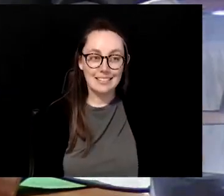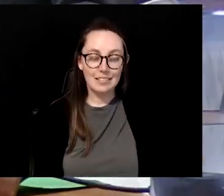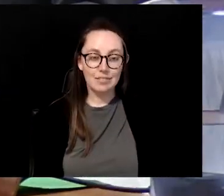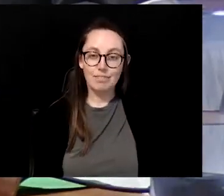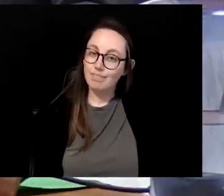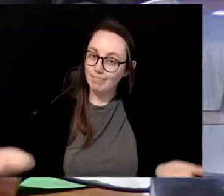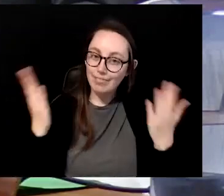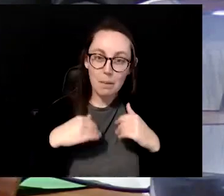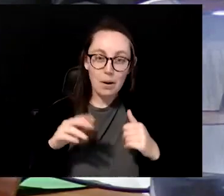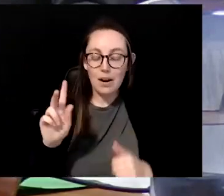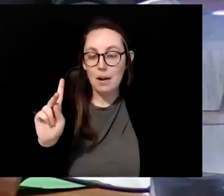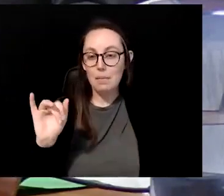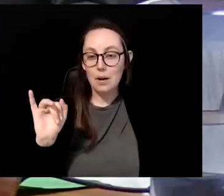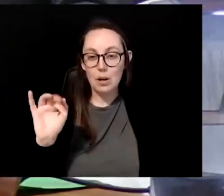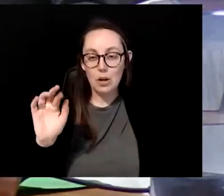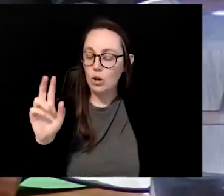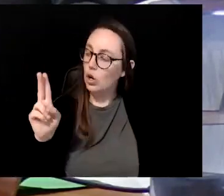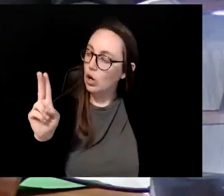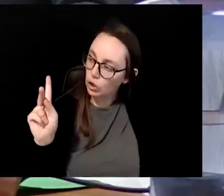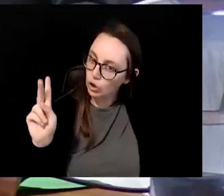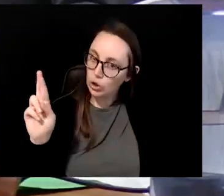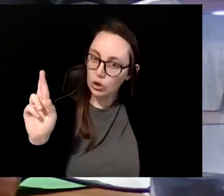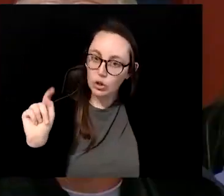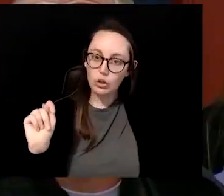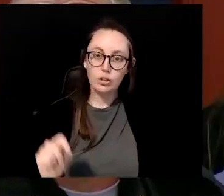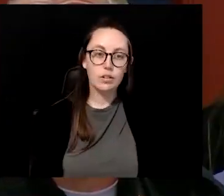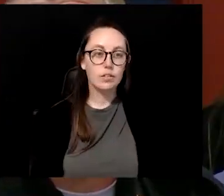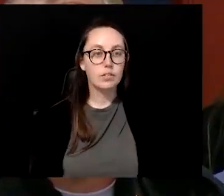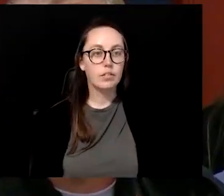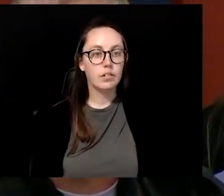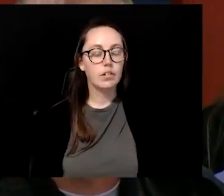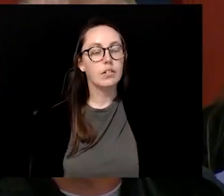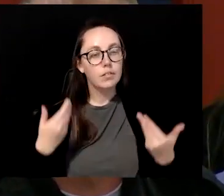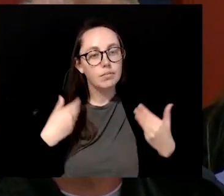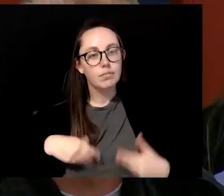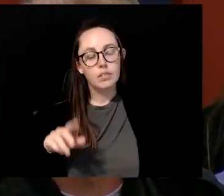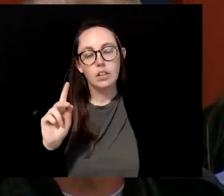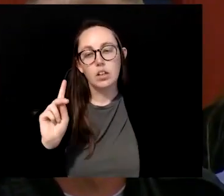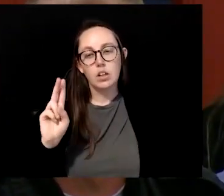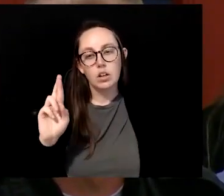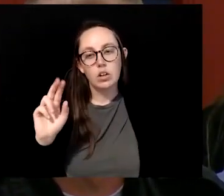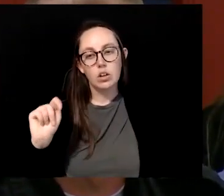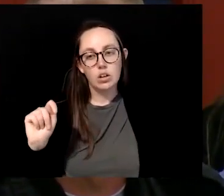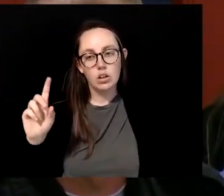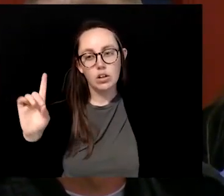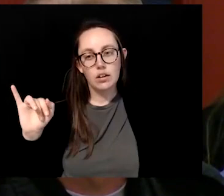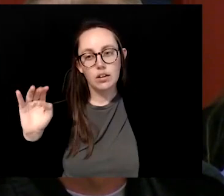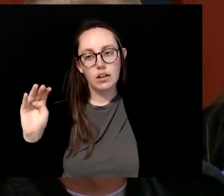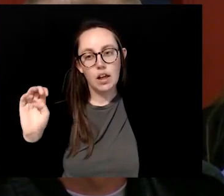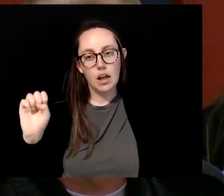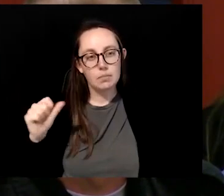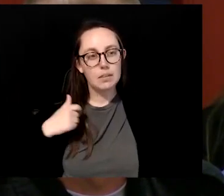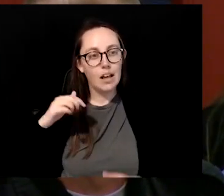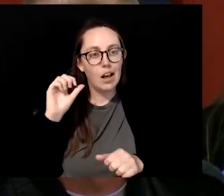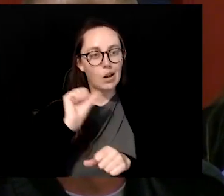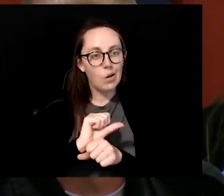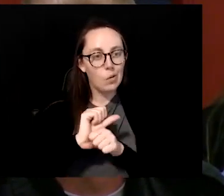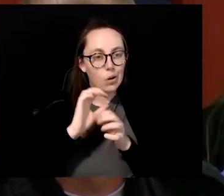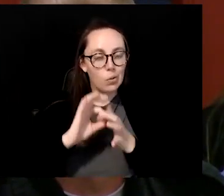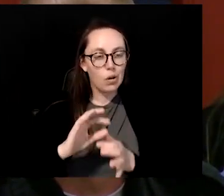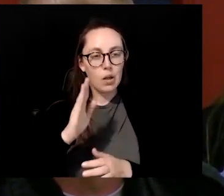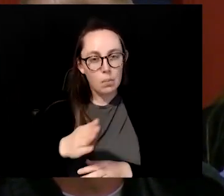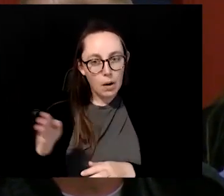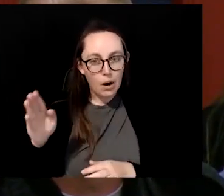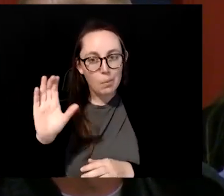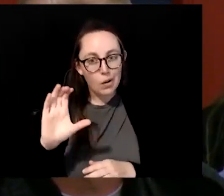come on up Kurt I'm Kurt dimes I work with Brattleboro common sense I live in District